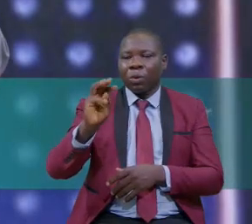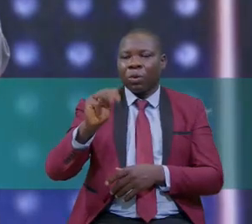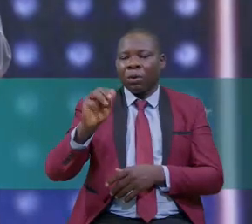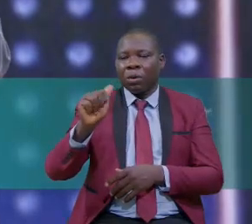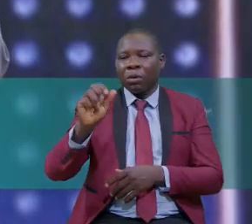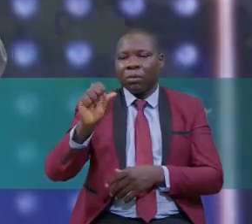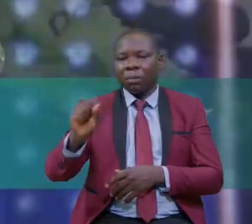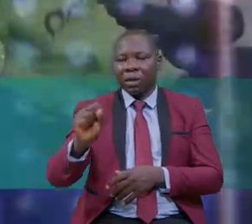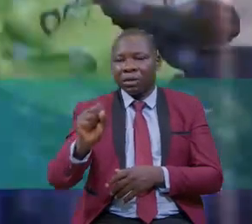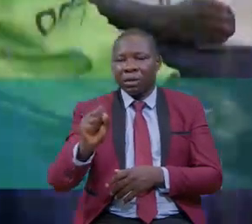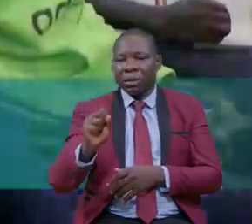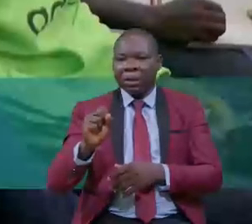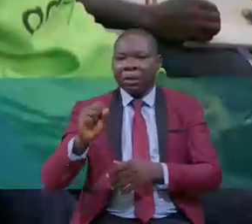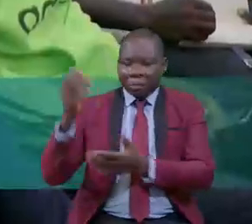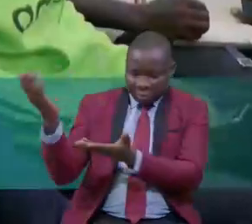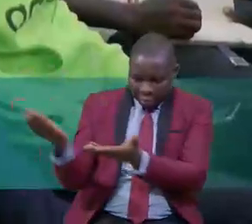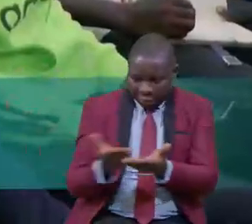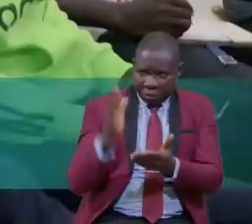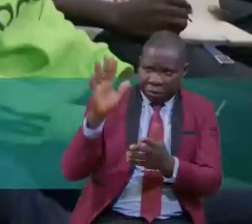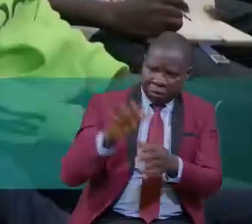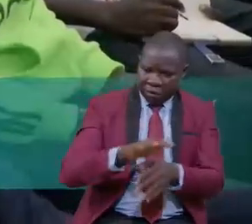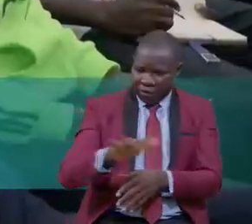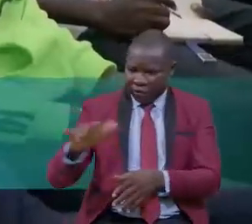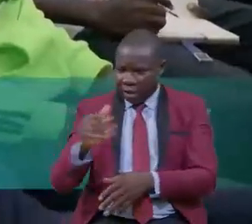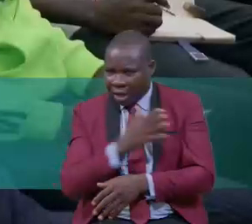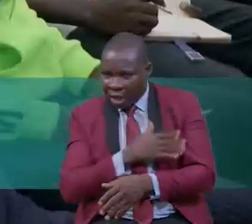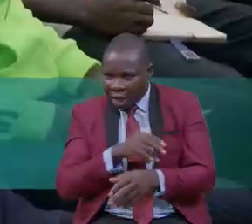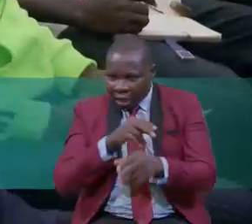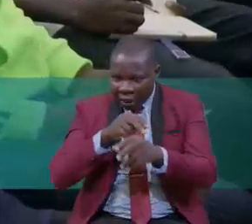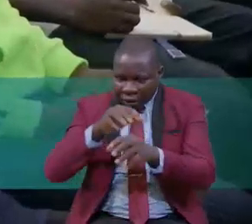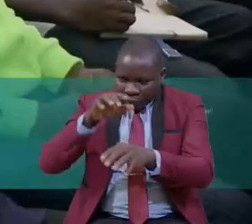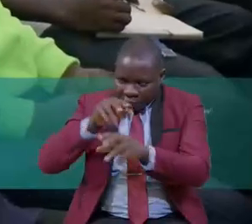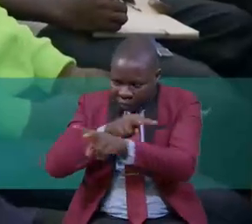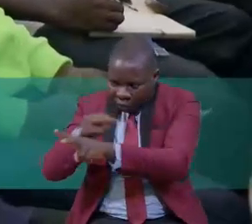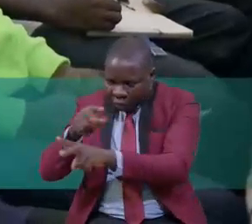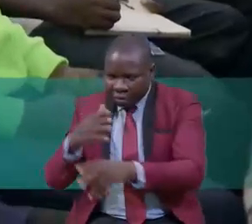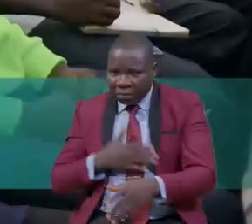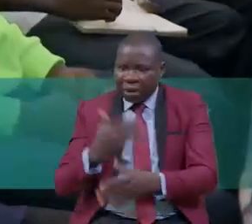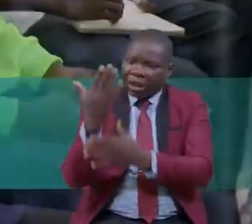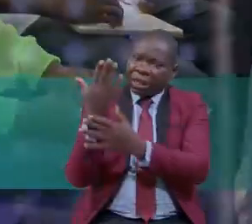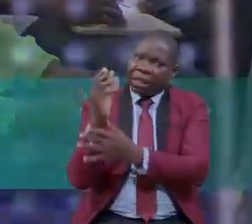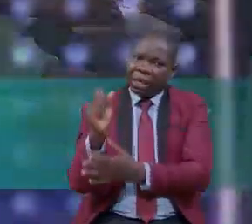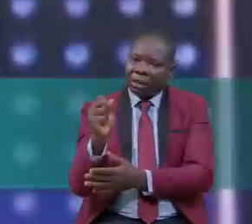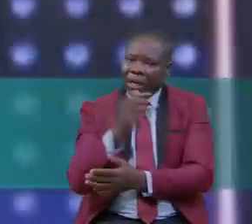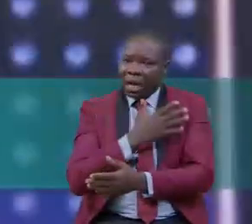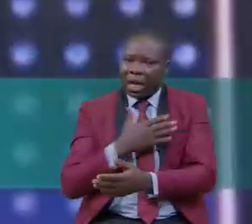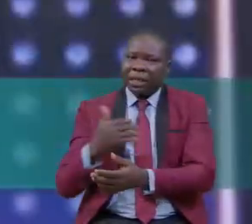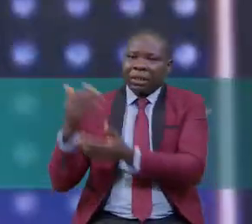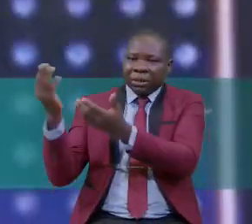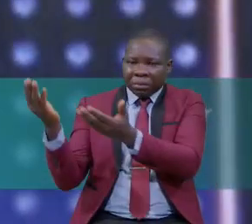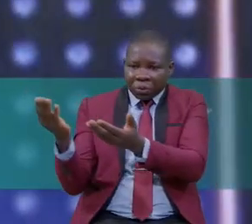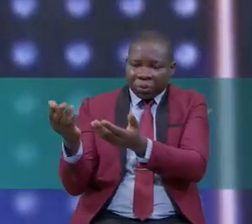finger, and behold my hands, and reach hither